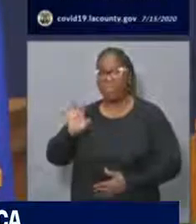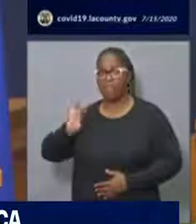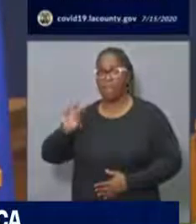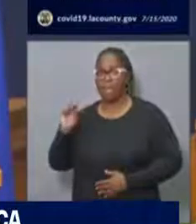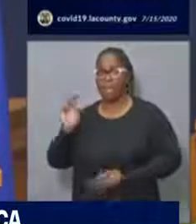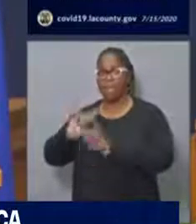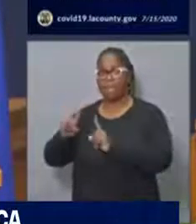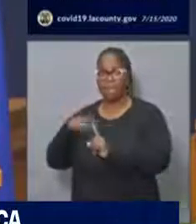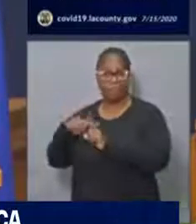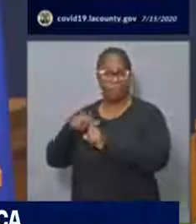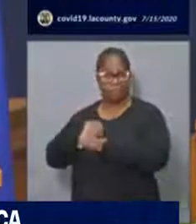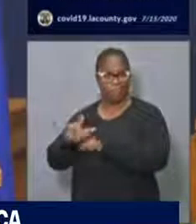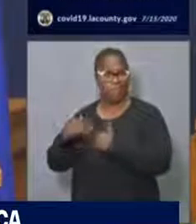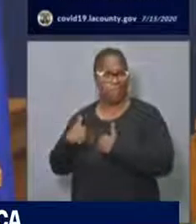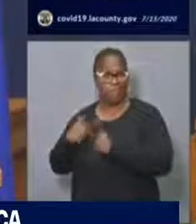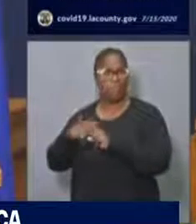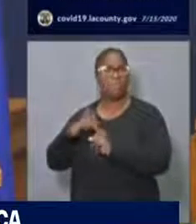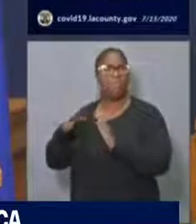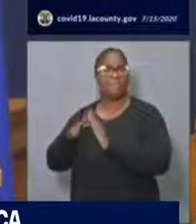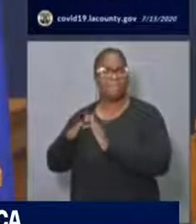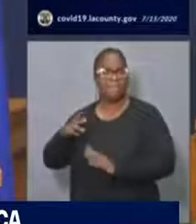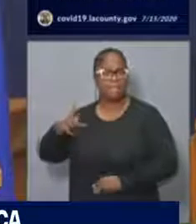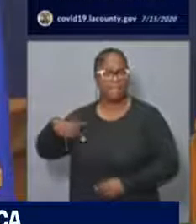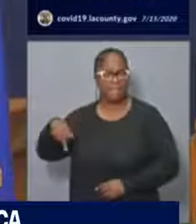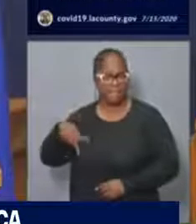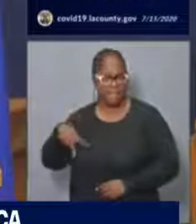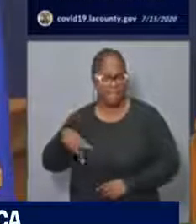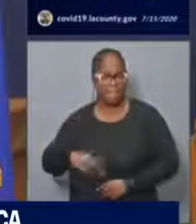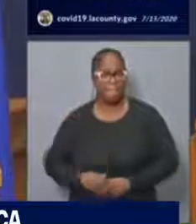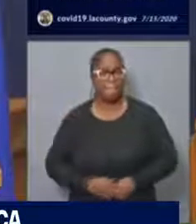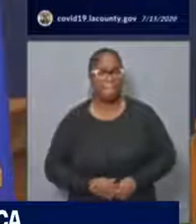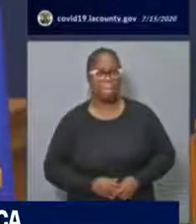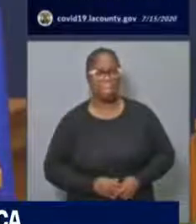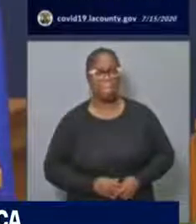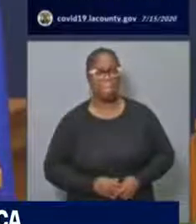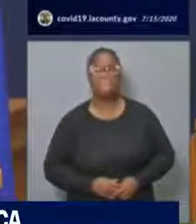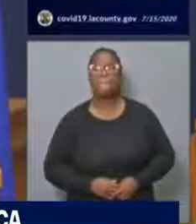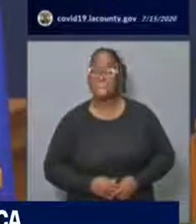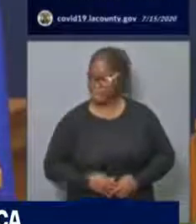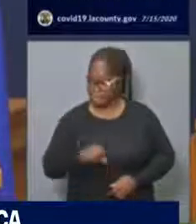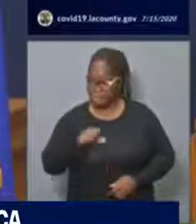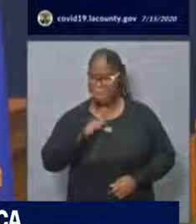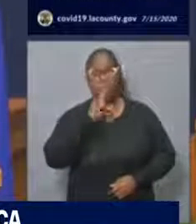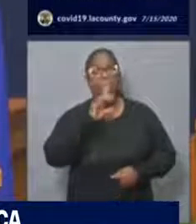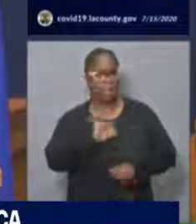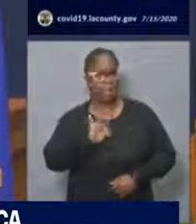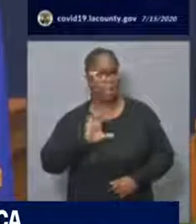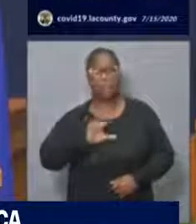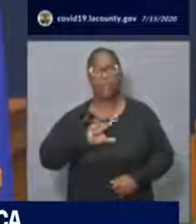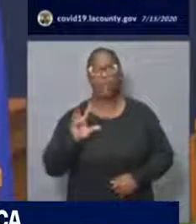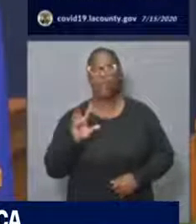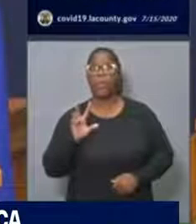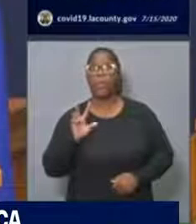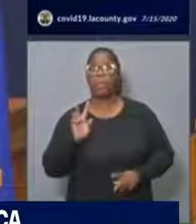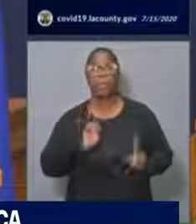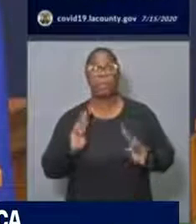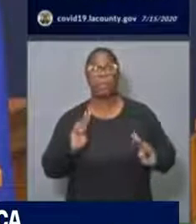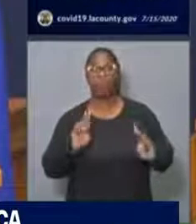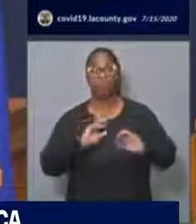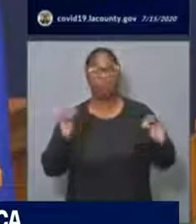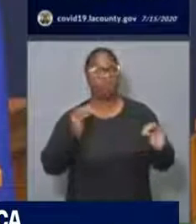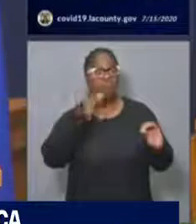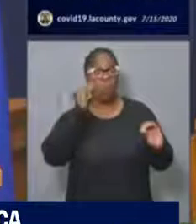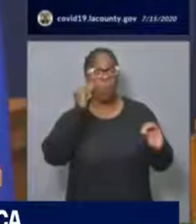1,580 cases reported by the City of Pasadena. We're also confirming 833 cases among people